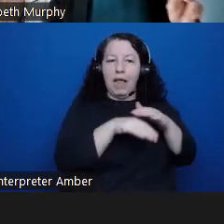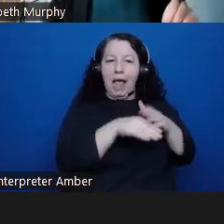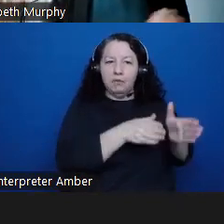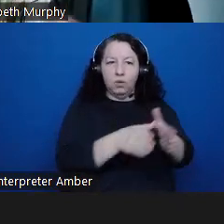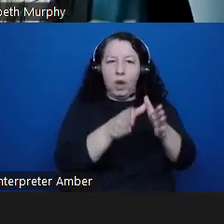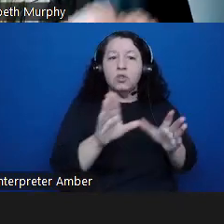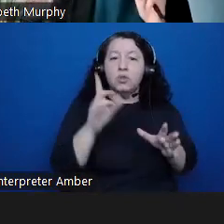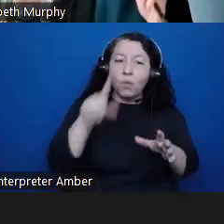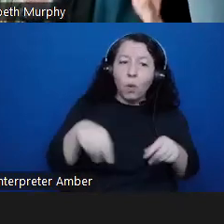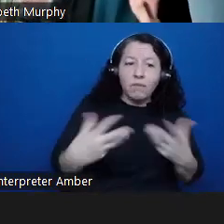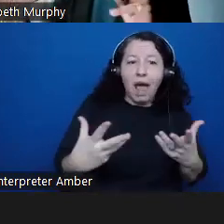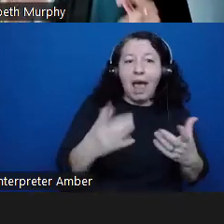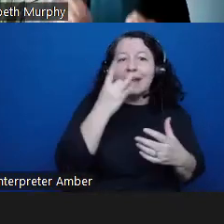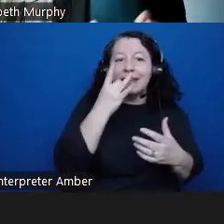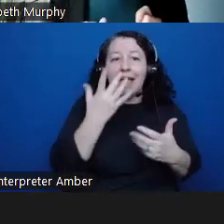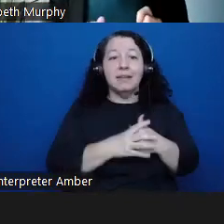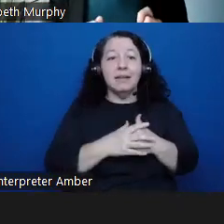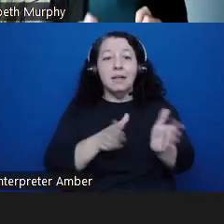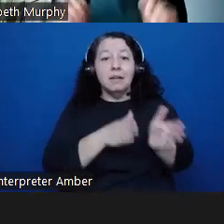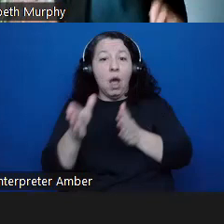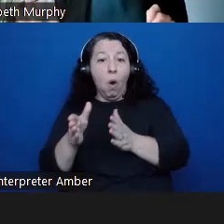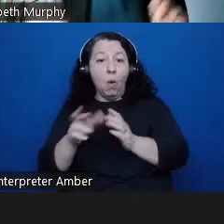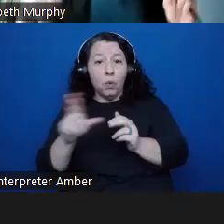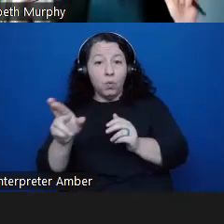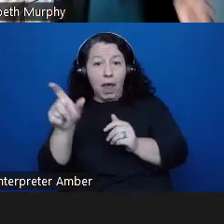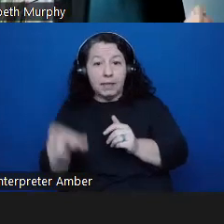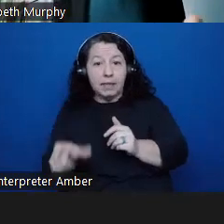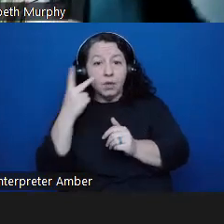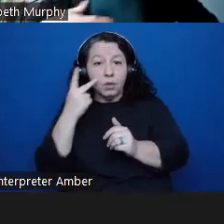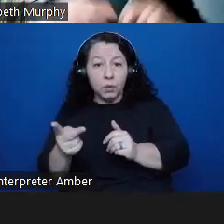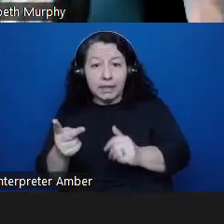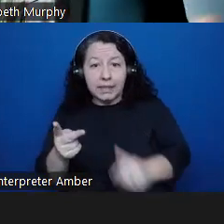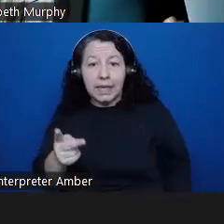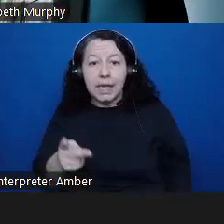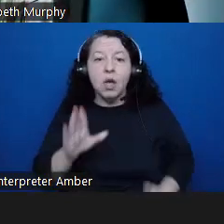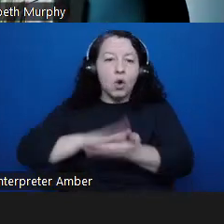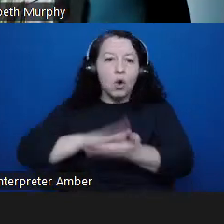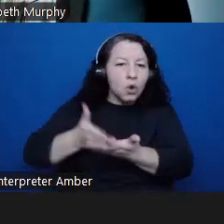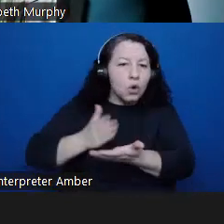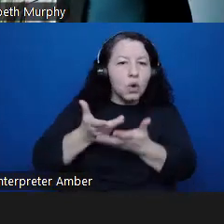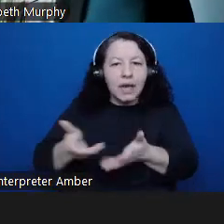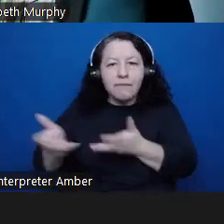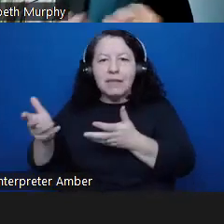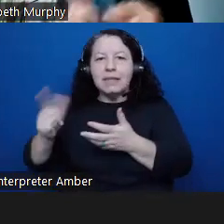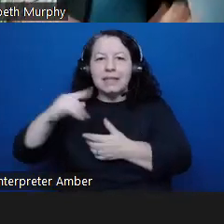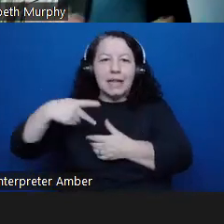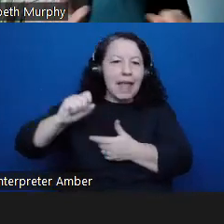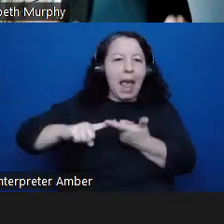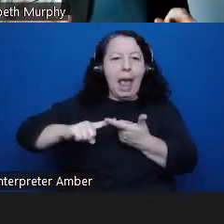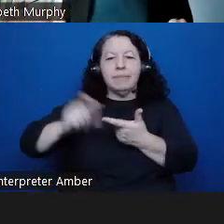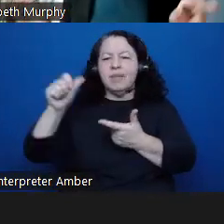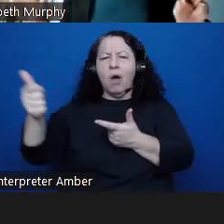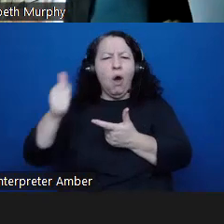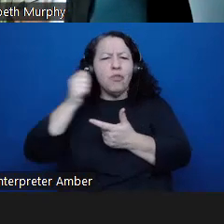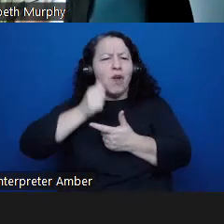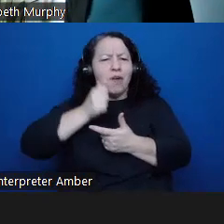on the Black Sea, which is shown on the right here, cooking vessels and lamps and other everyday items were found